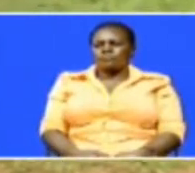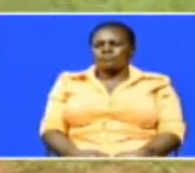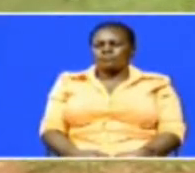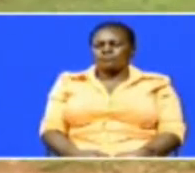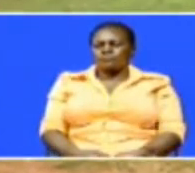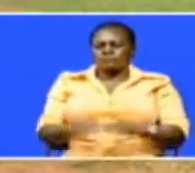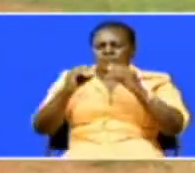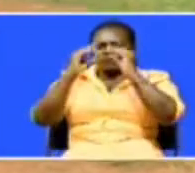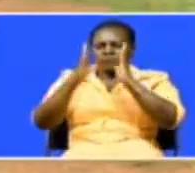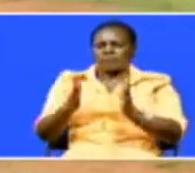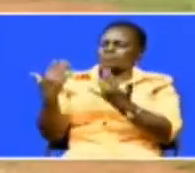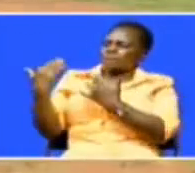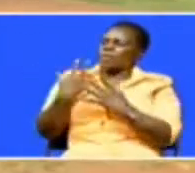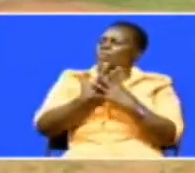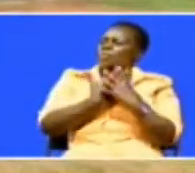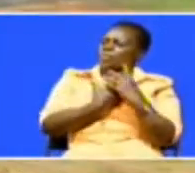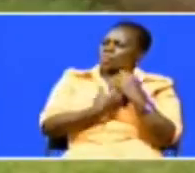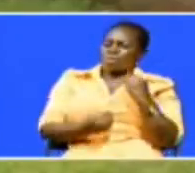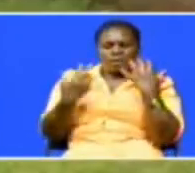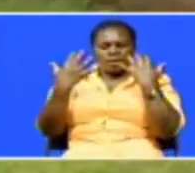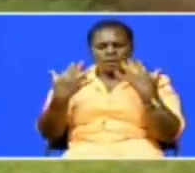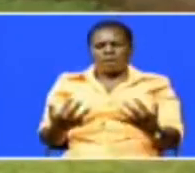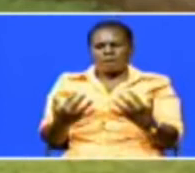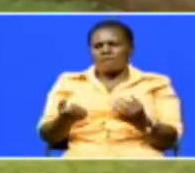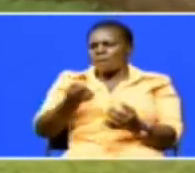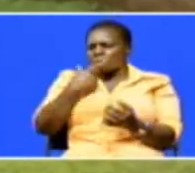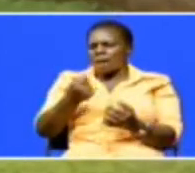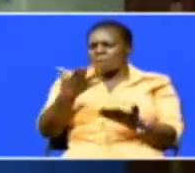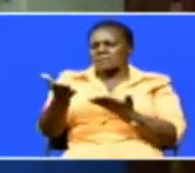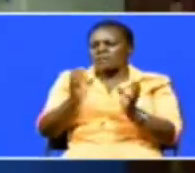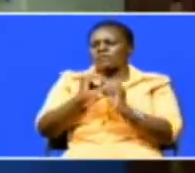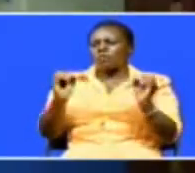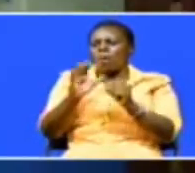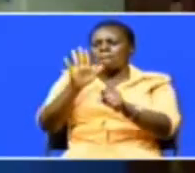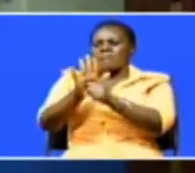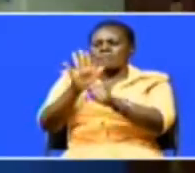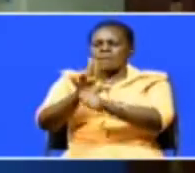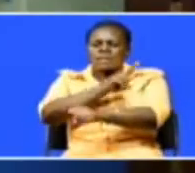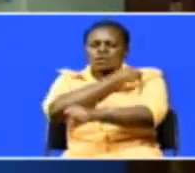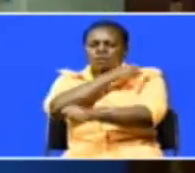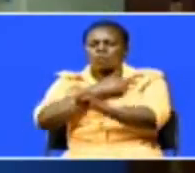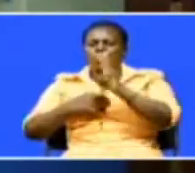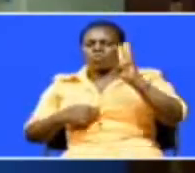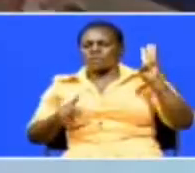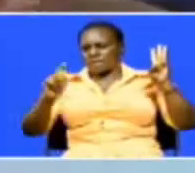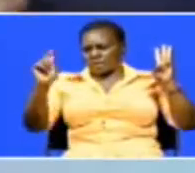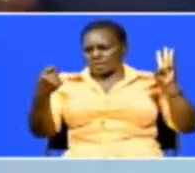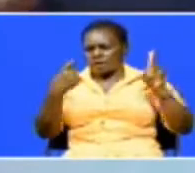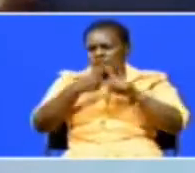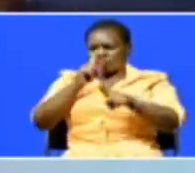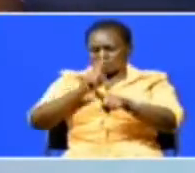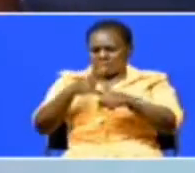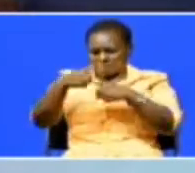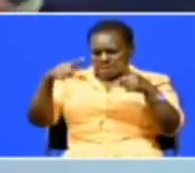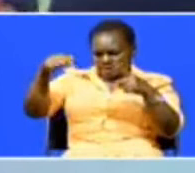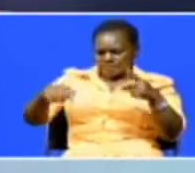Primary school teacher is a heartbroken man. He has been denied treatment services at a number of hospitals in Western Kenya since the beginning of